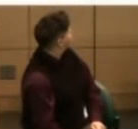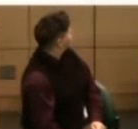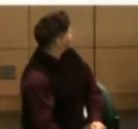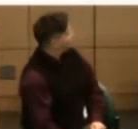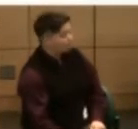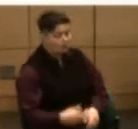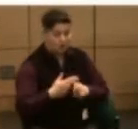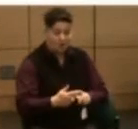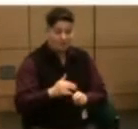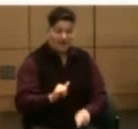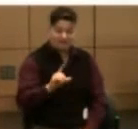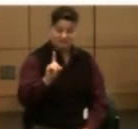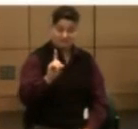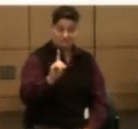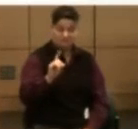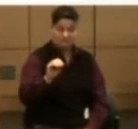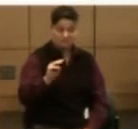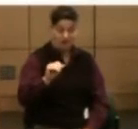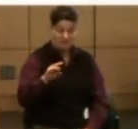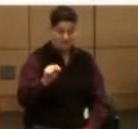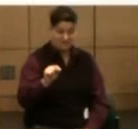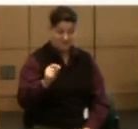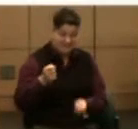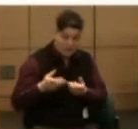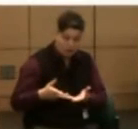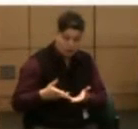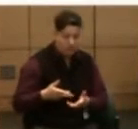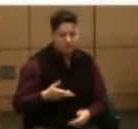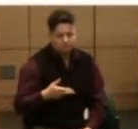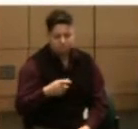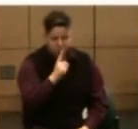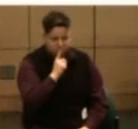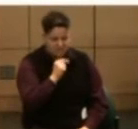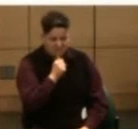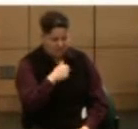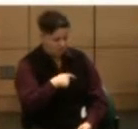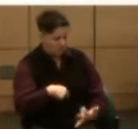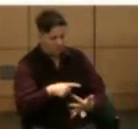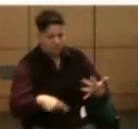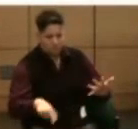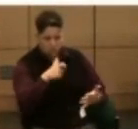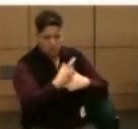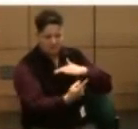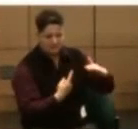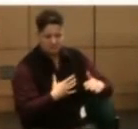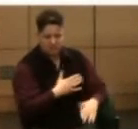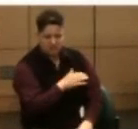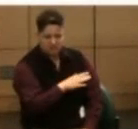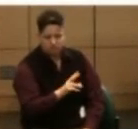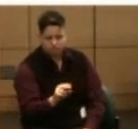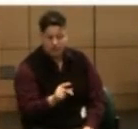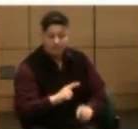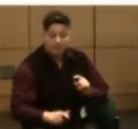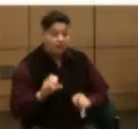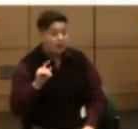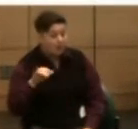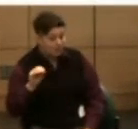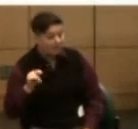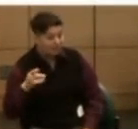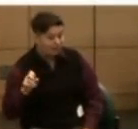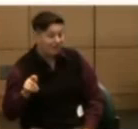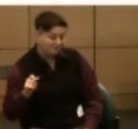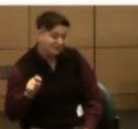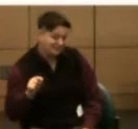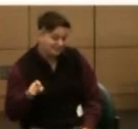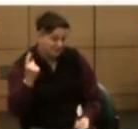dominant etiology among the kids that I see in my clinic. But you have to think about these. As an otolaryngologist, got to think about this. If this